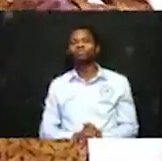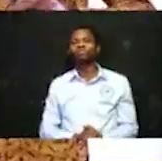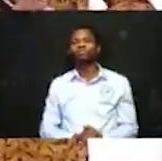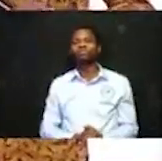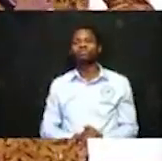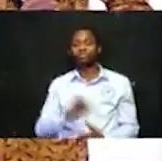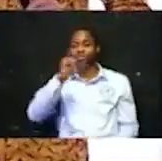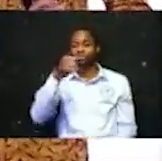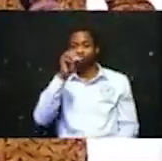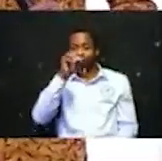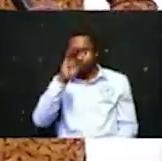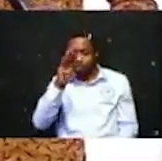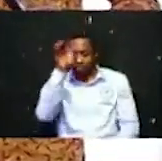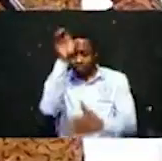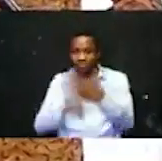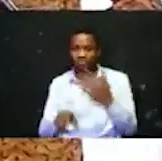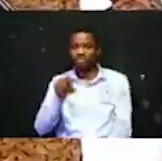29. Job chapter